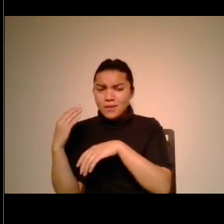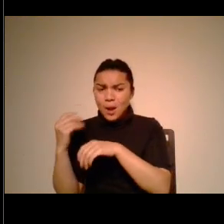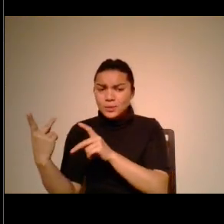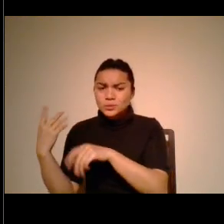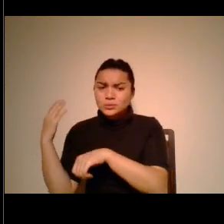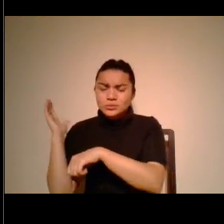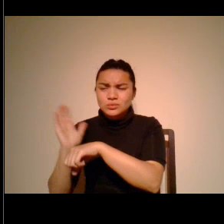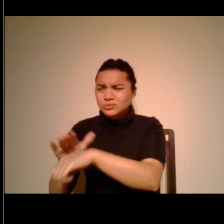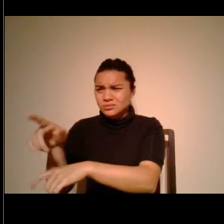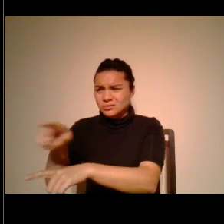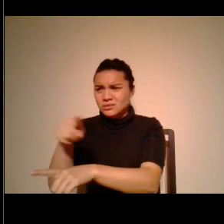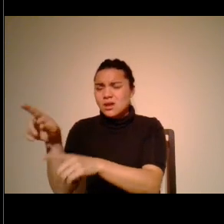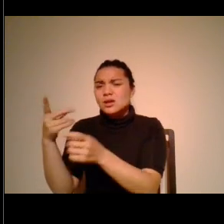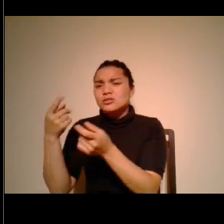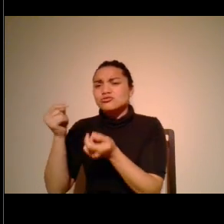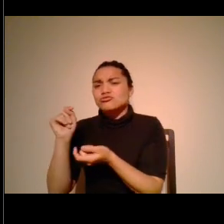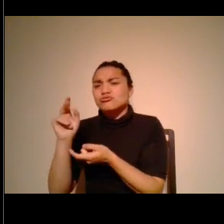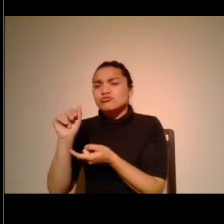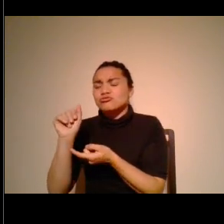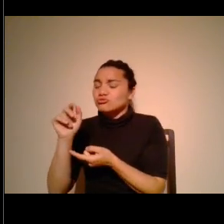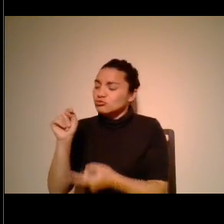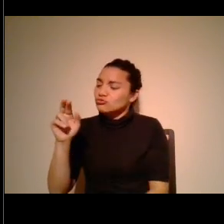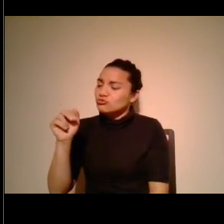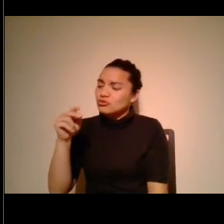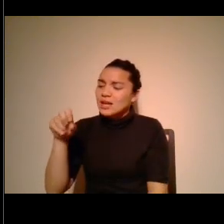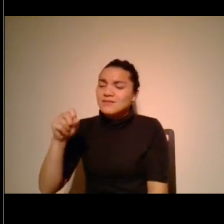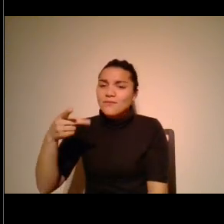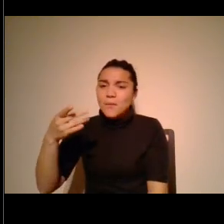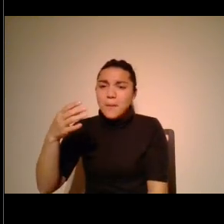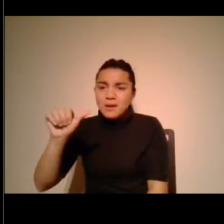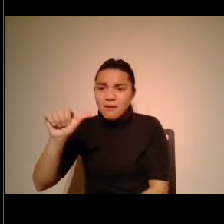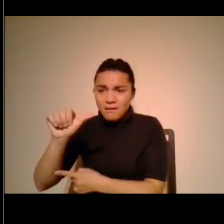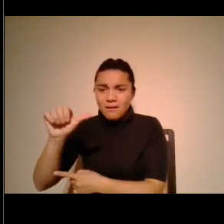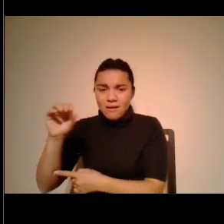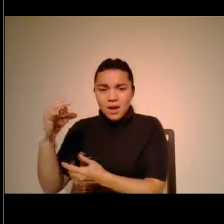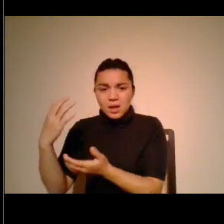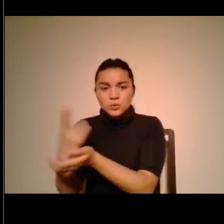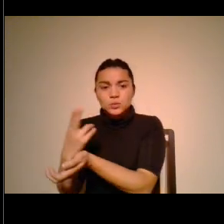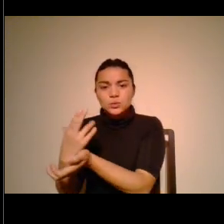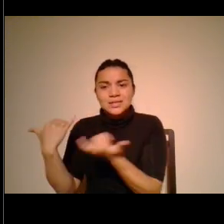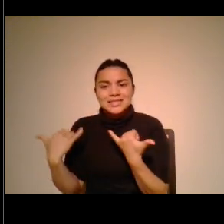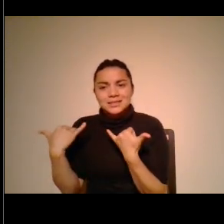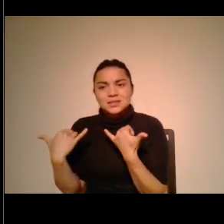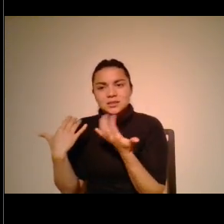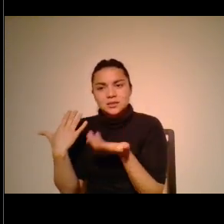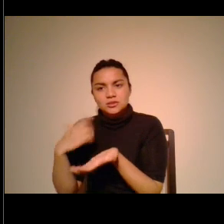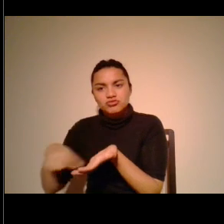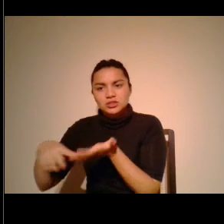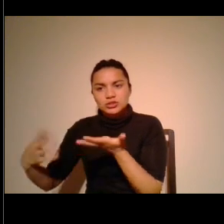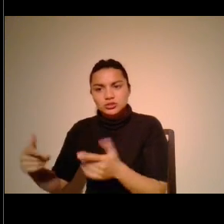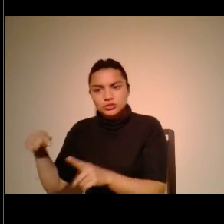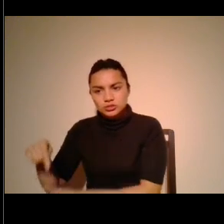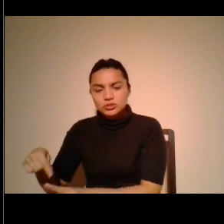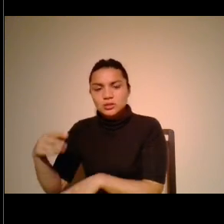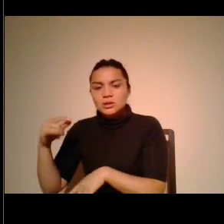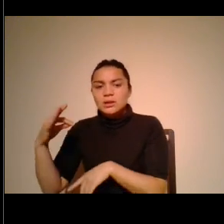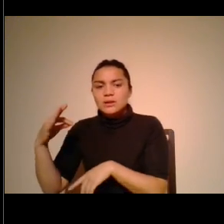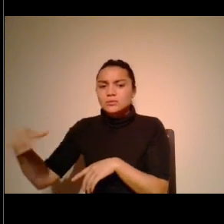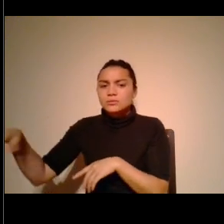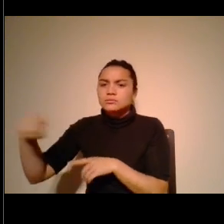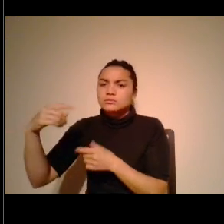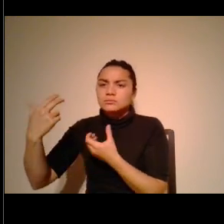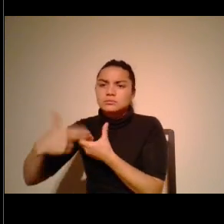to be critical about existing research, because if you're participating in linguistics as sort of a scholarly activity,